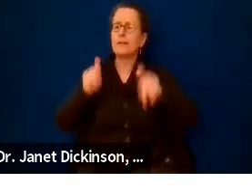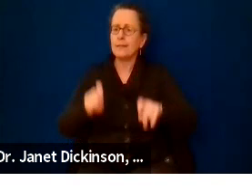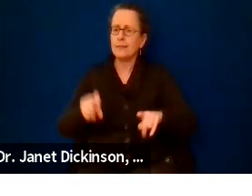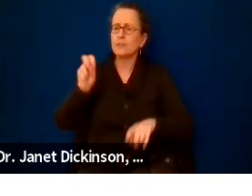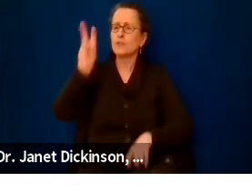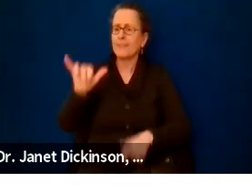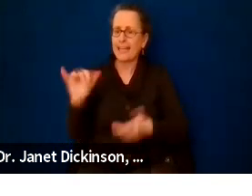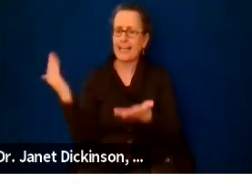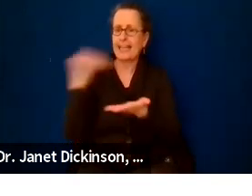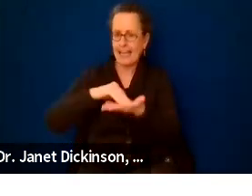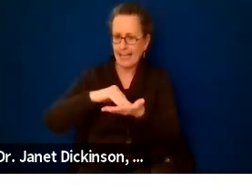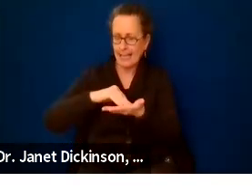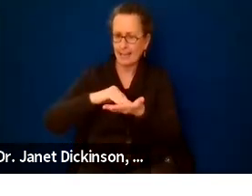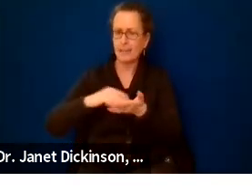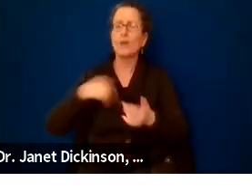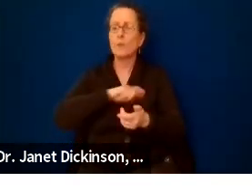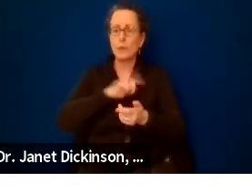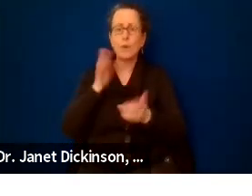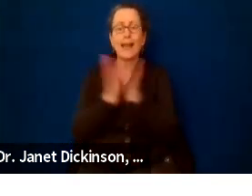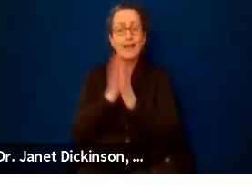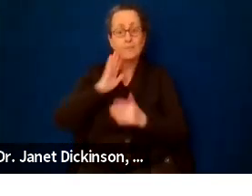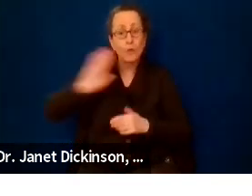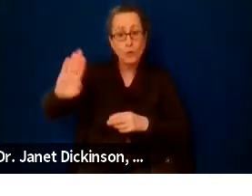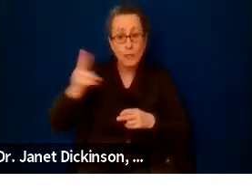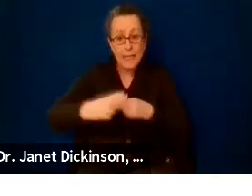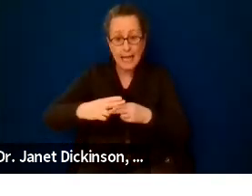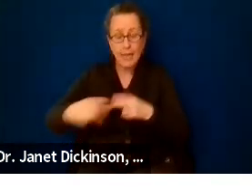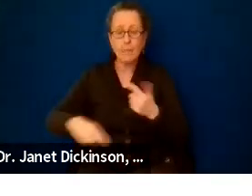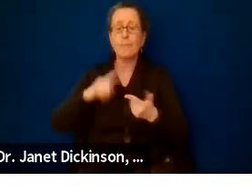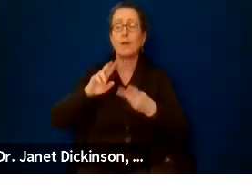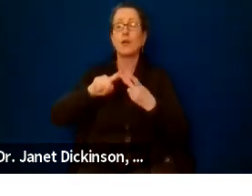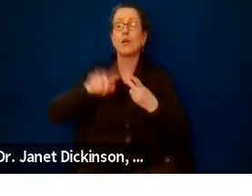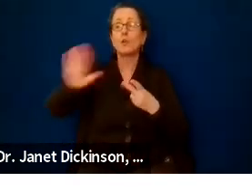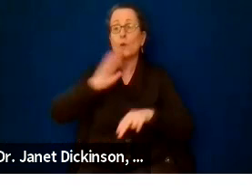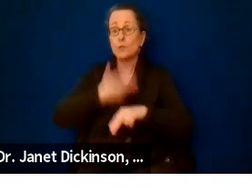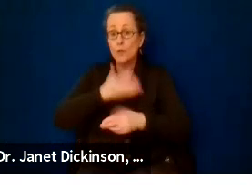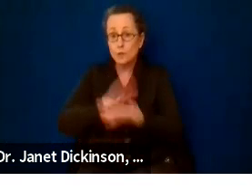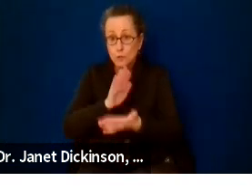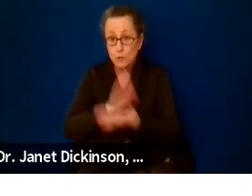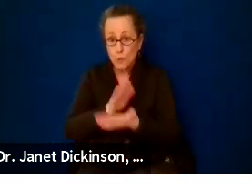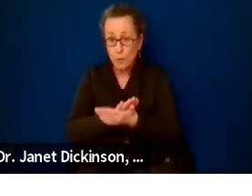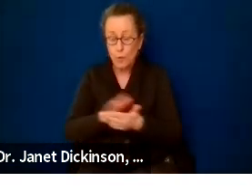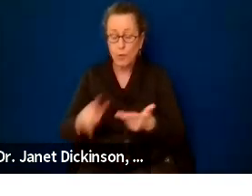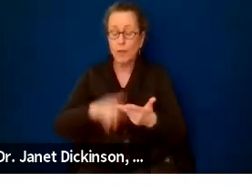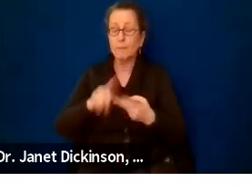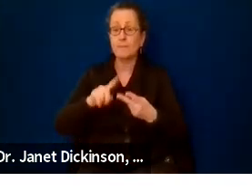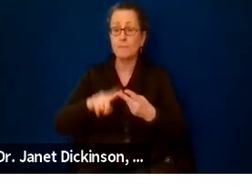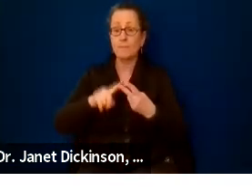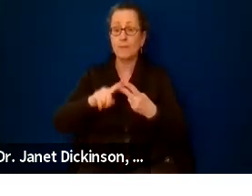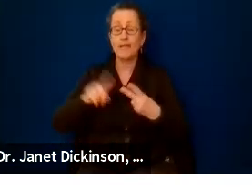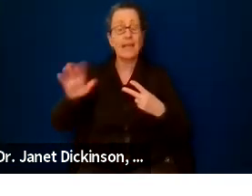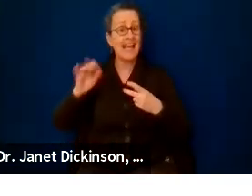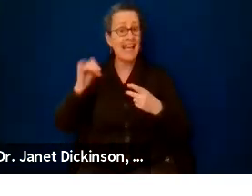to identify yourself as a family, where your children go to school, and what your intentions are with regard to